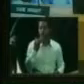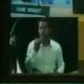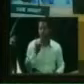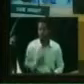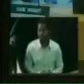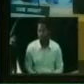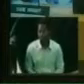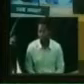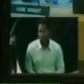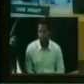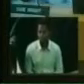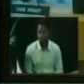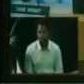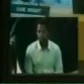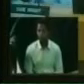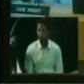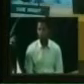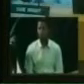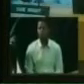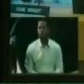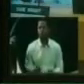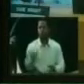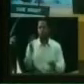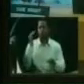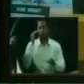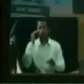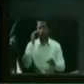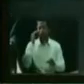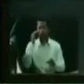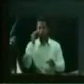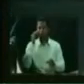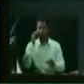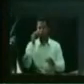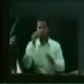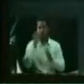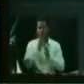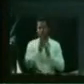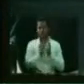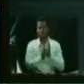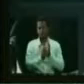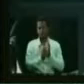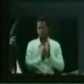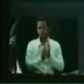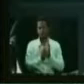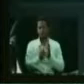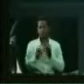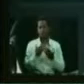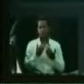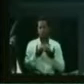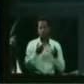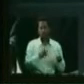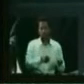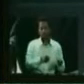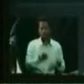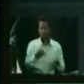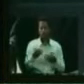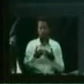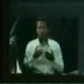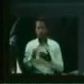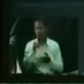Mr. Chairman. You know, the legality of whatever happened or didn't happen